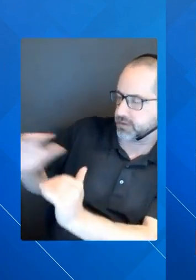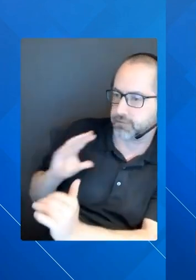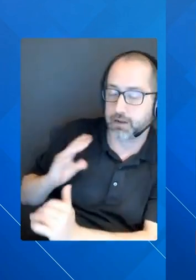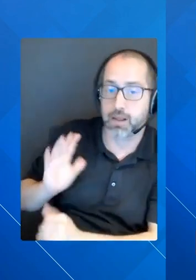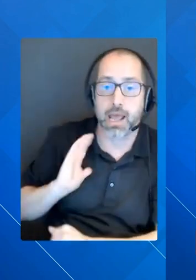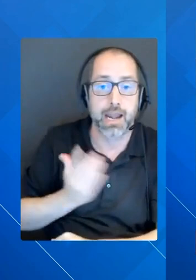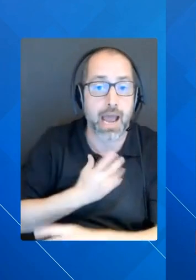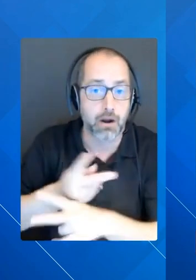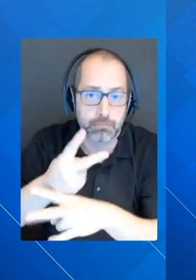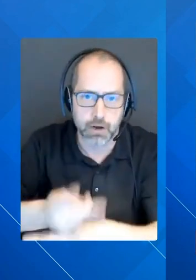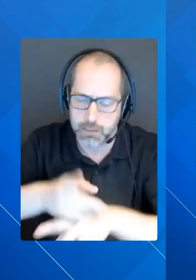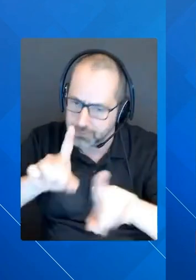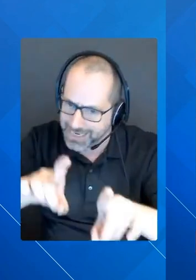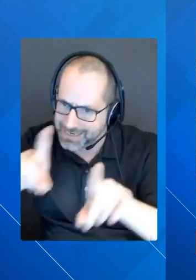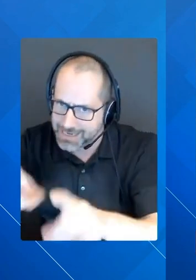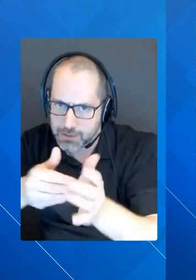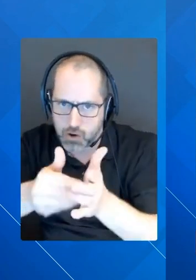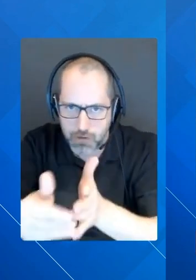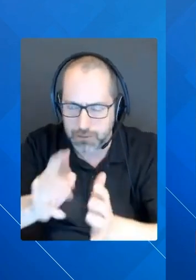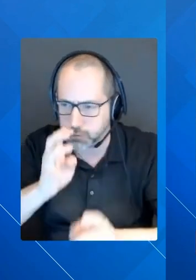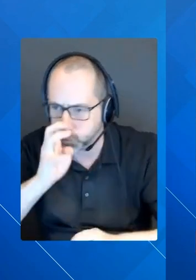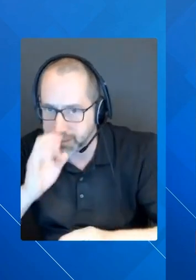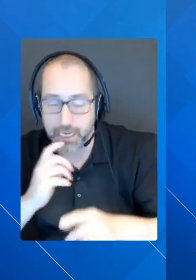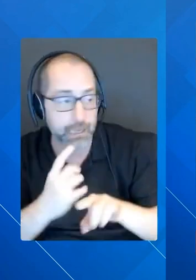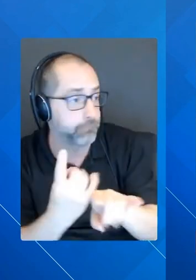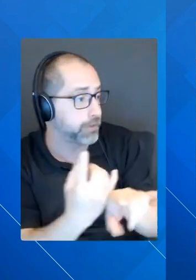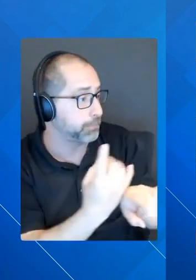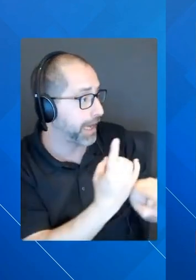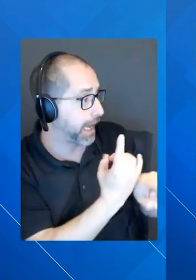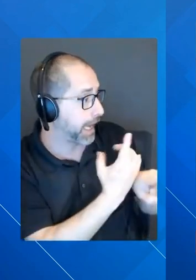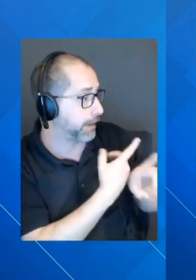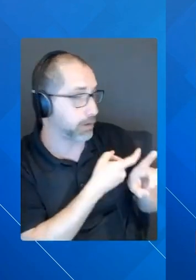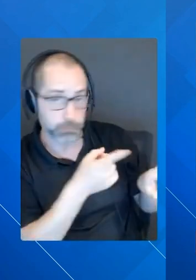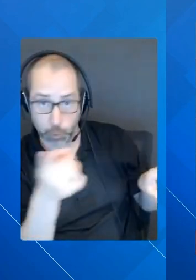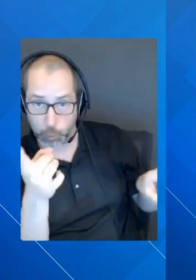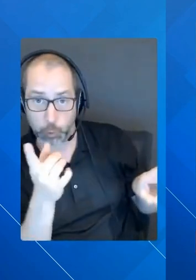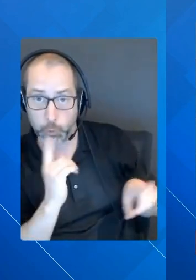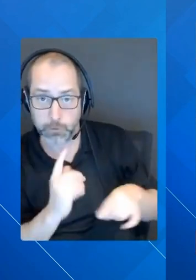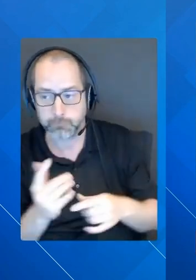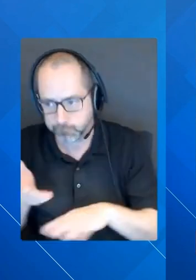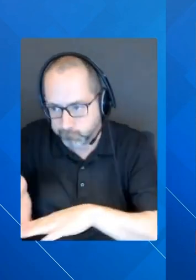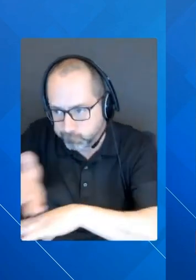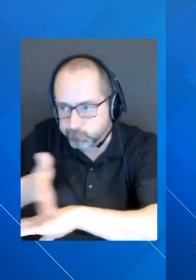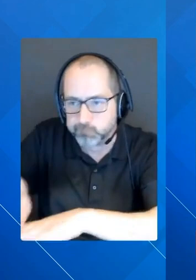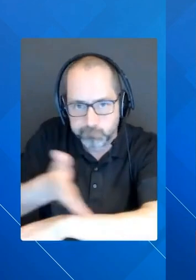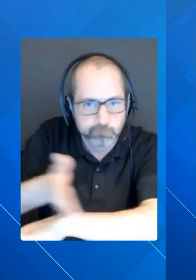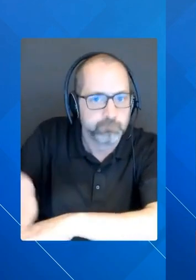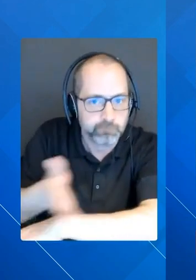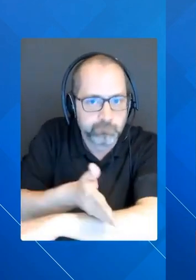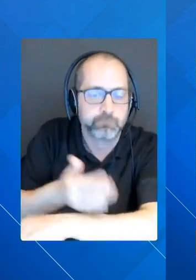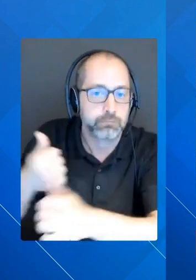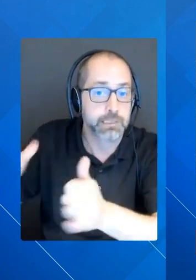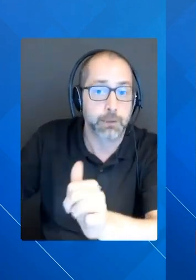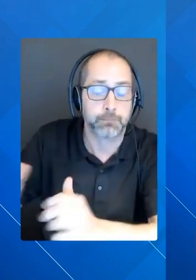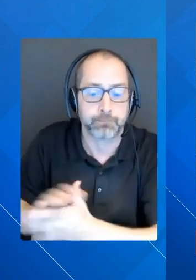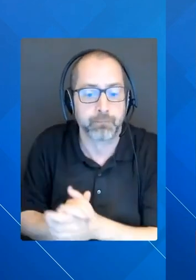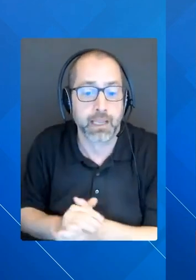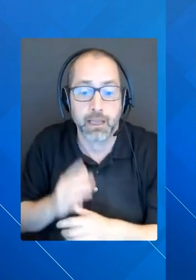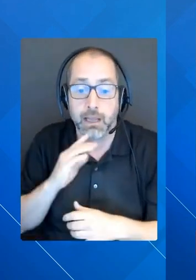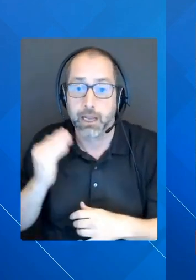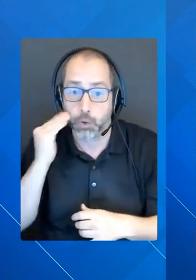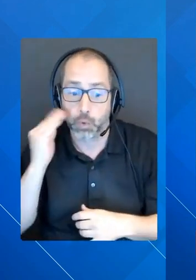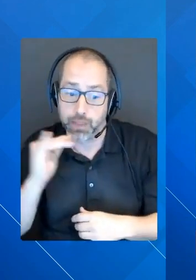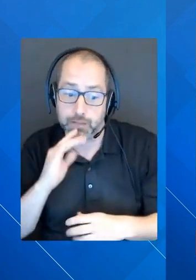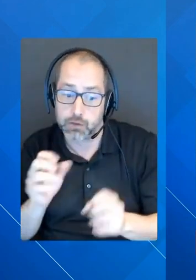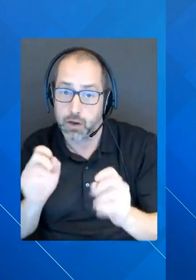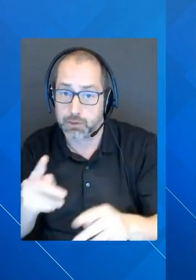changes based on feedback we receive from you and your attendees. You've also learned that there are opportunities for you as planners